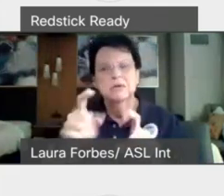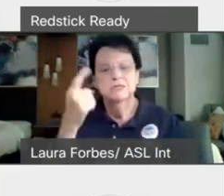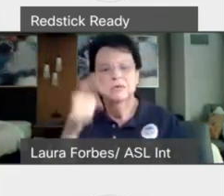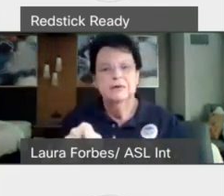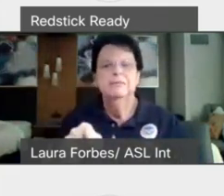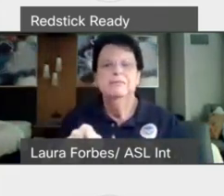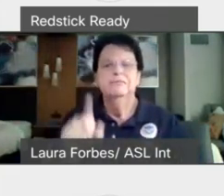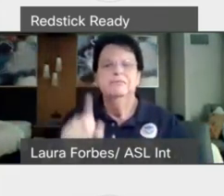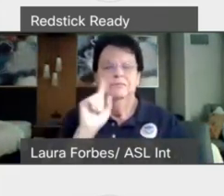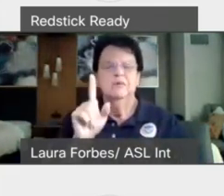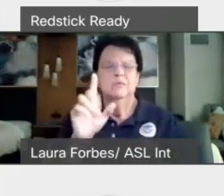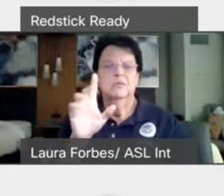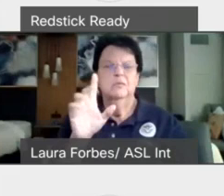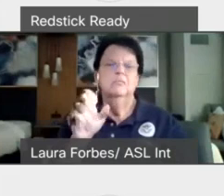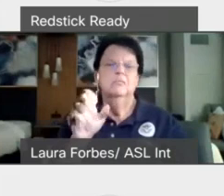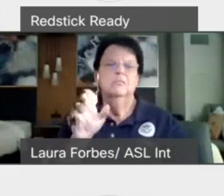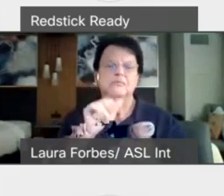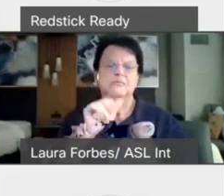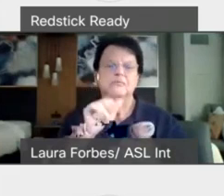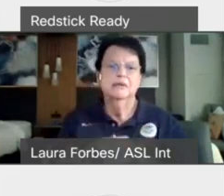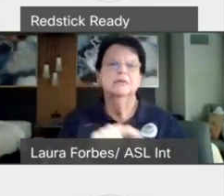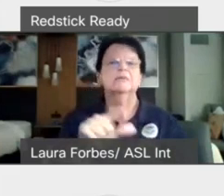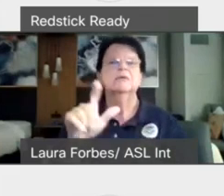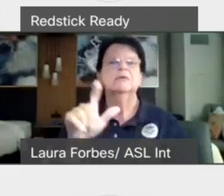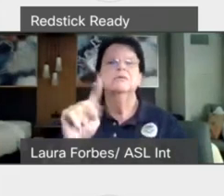field those at that time. So Lieutenant Colonel Green.